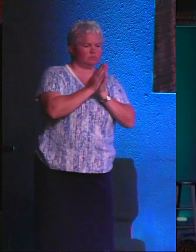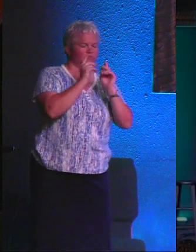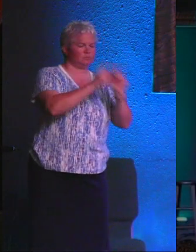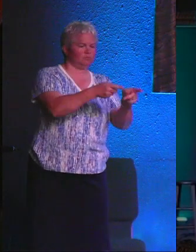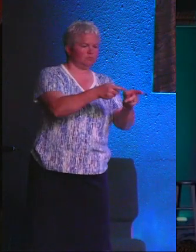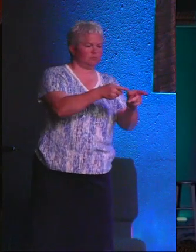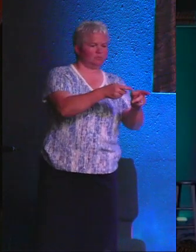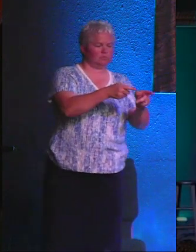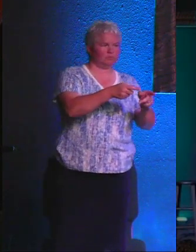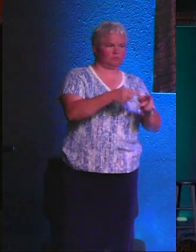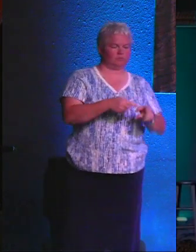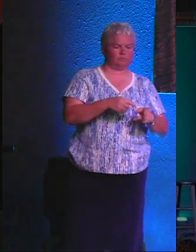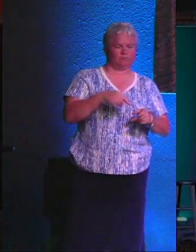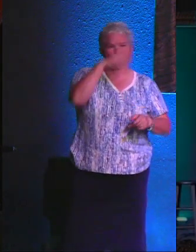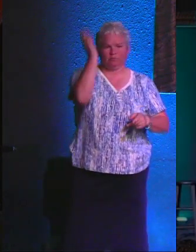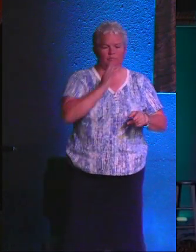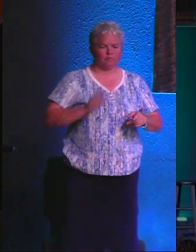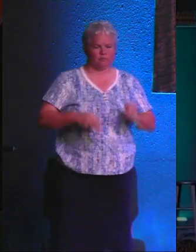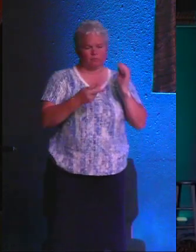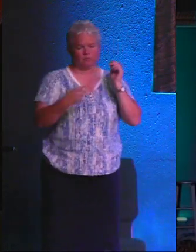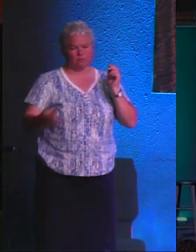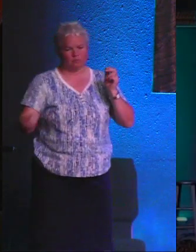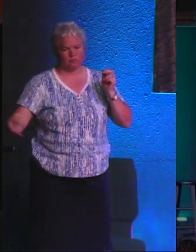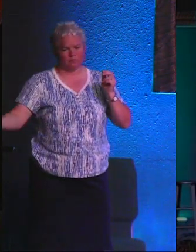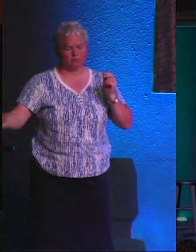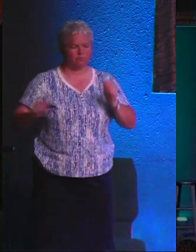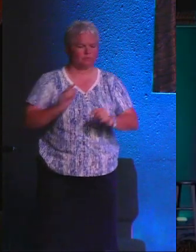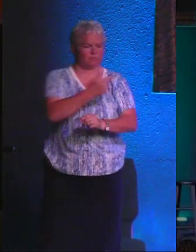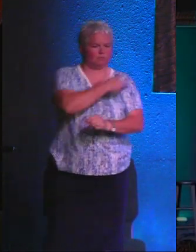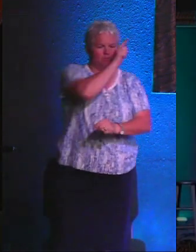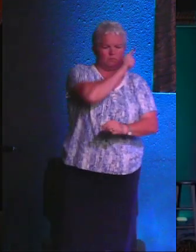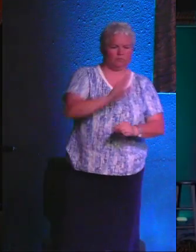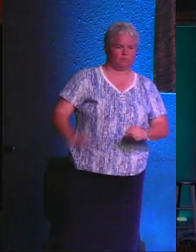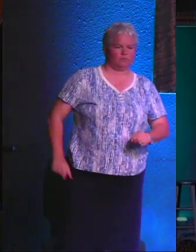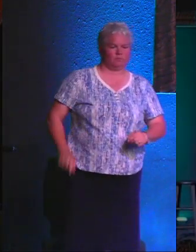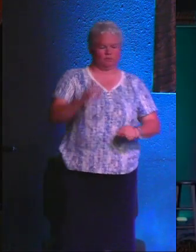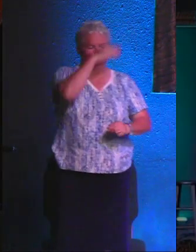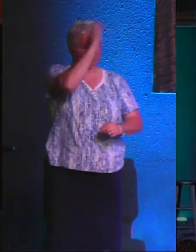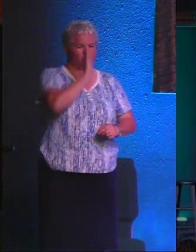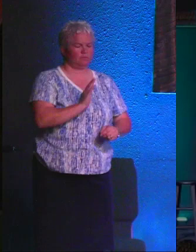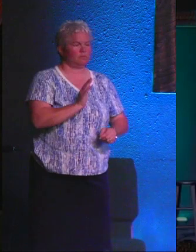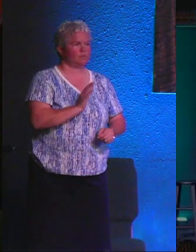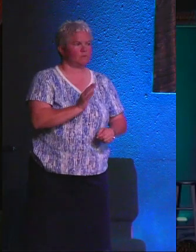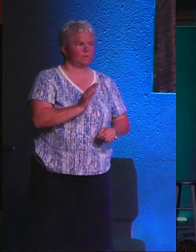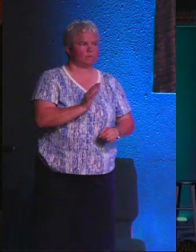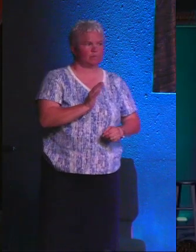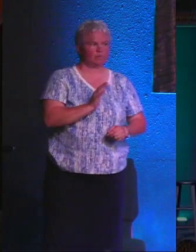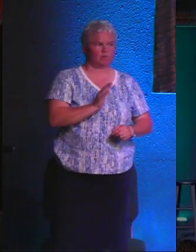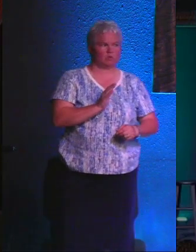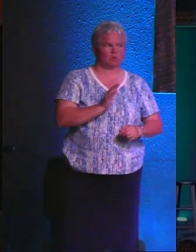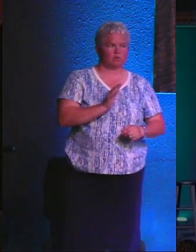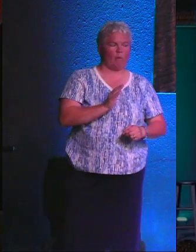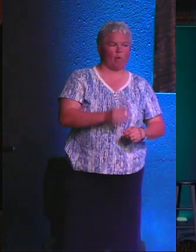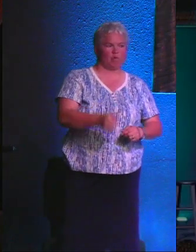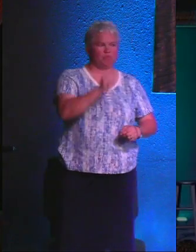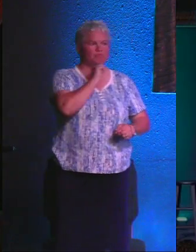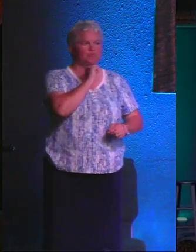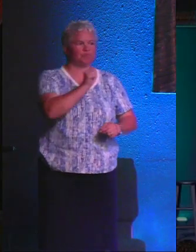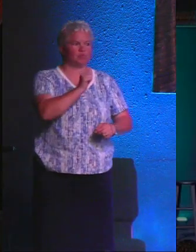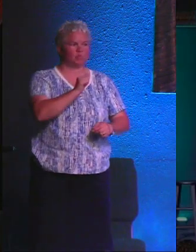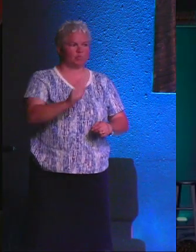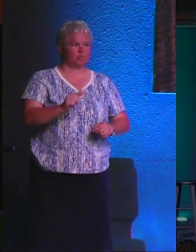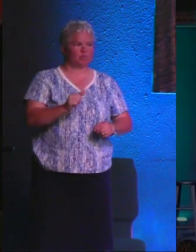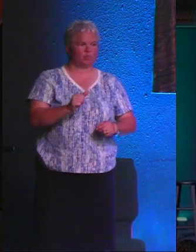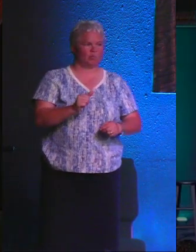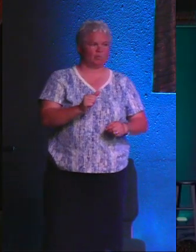You are the only one who never fails us. So Lord God, there's so many other programs out there that don't allow